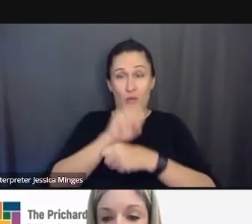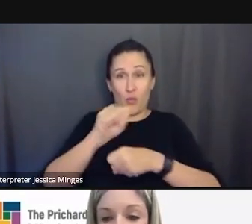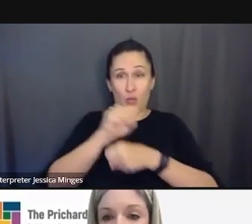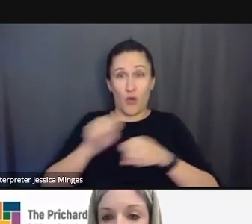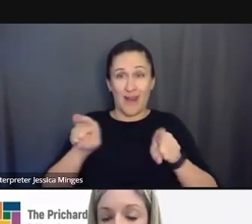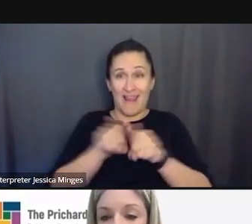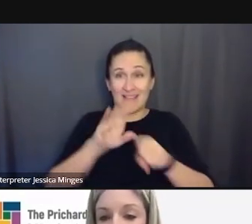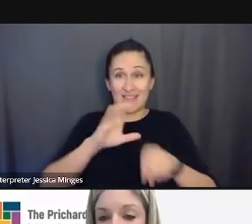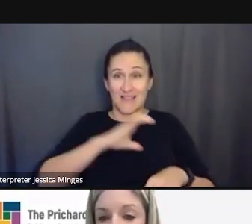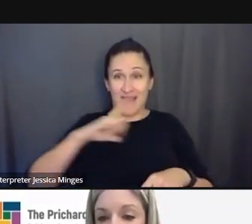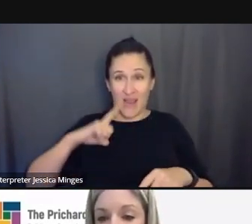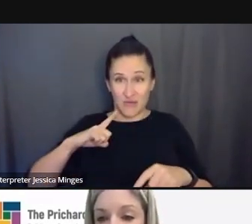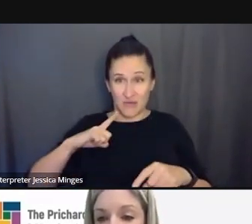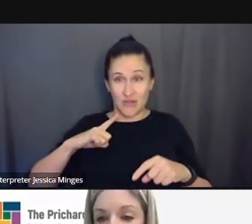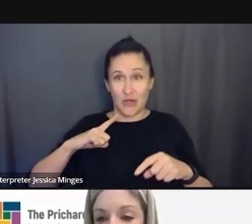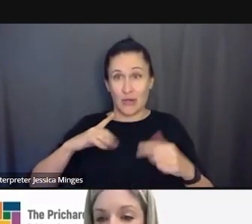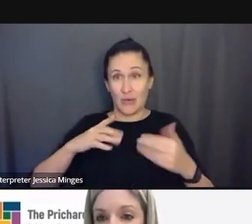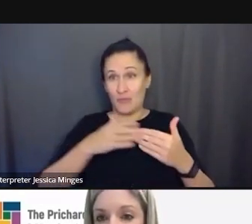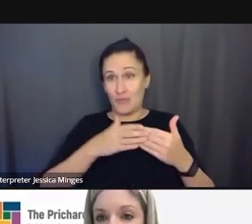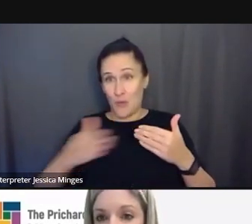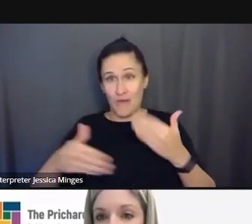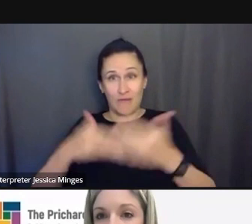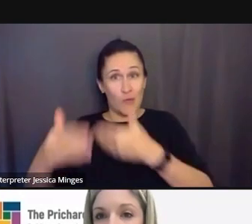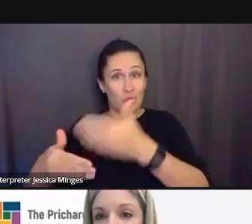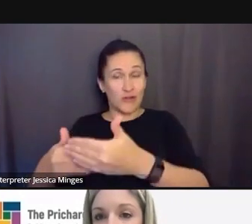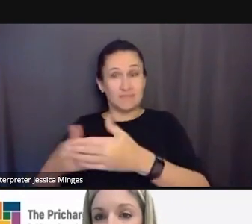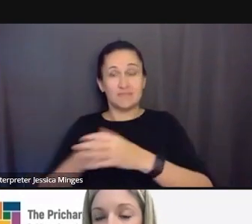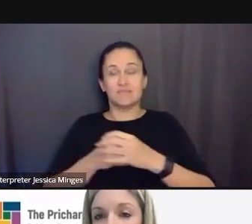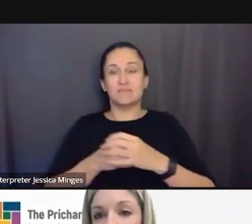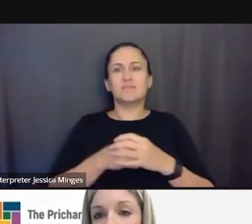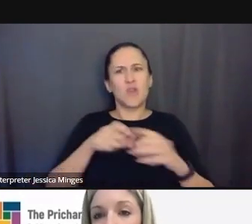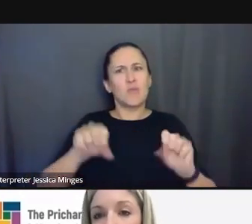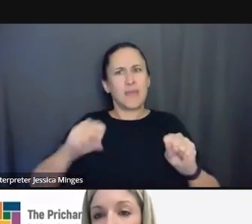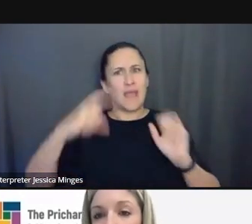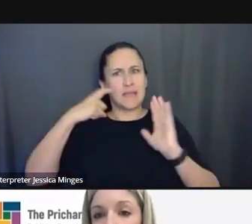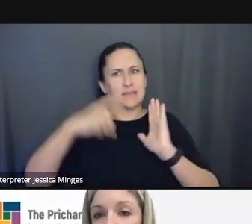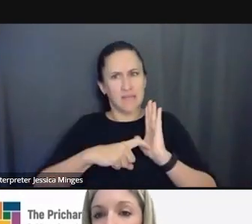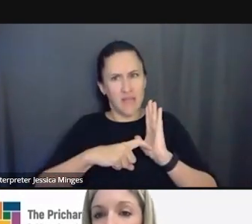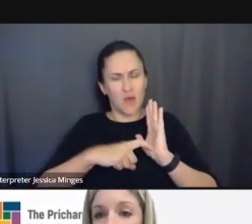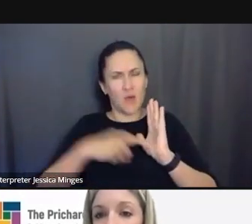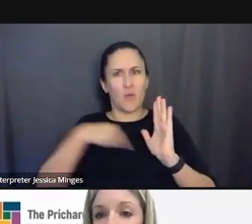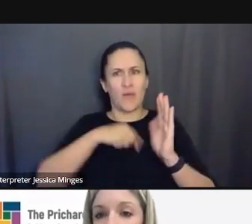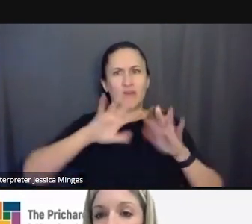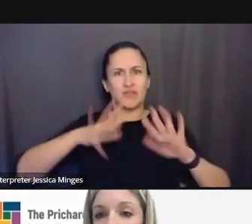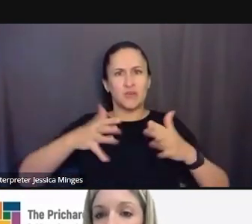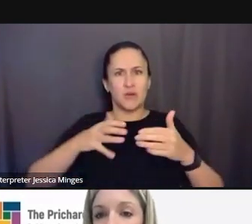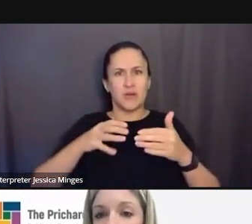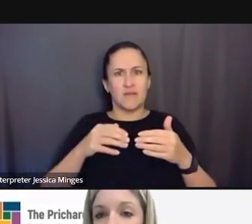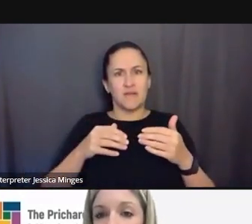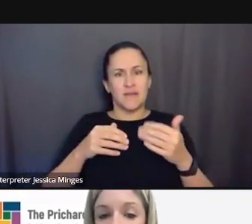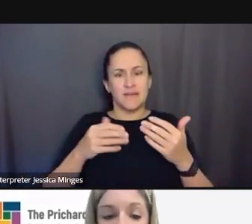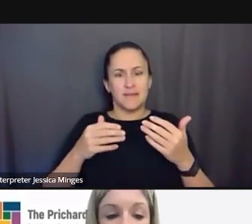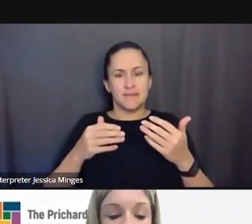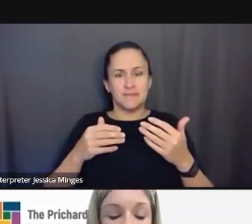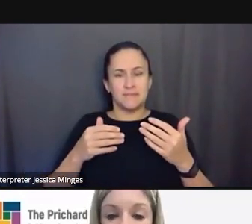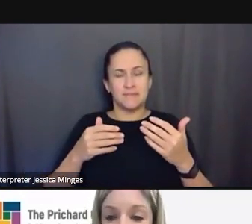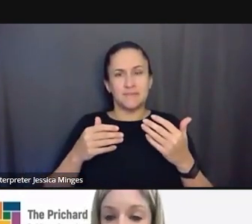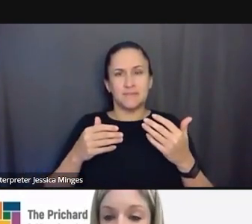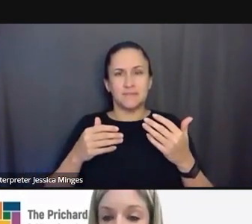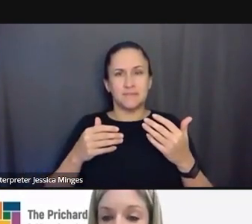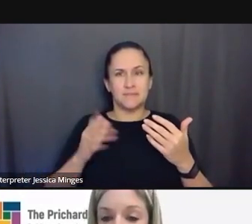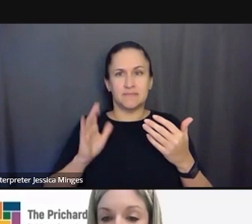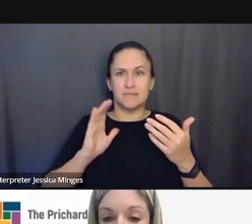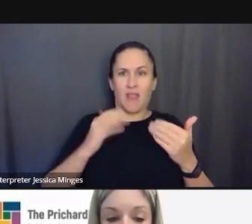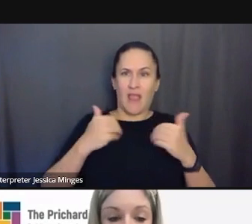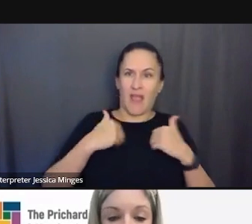a council moving forward. So you can tell that we're sort of moving from our sort of